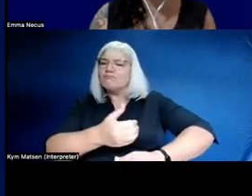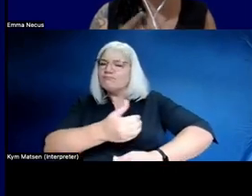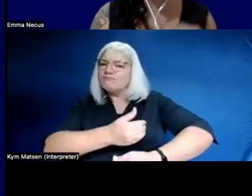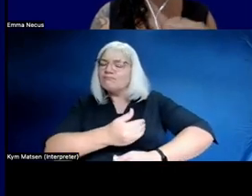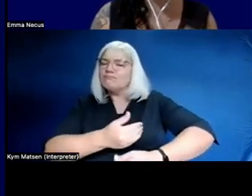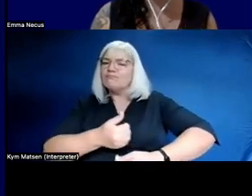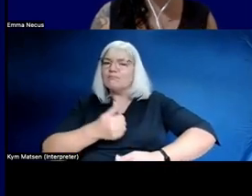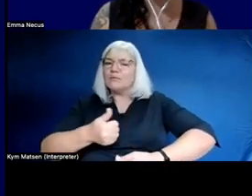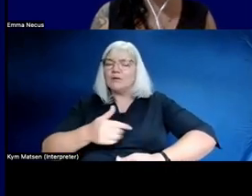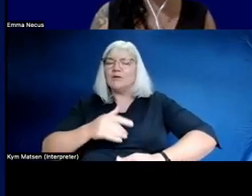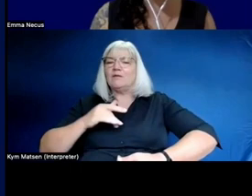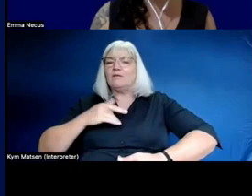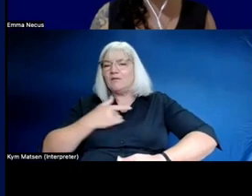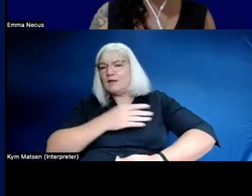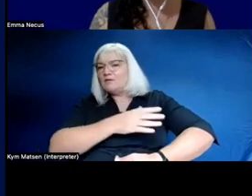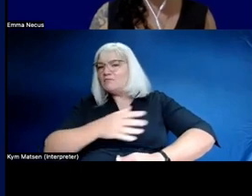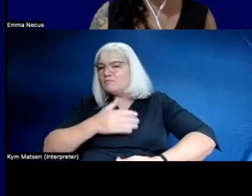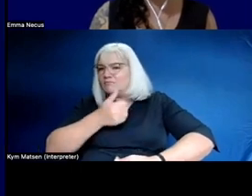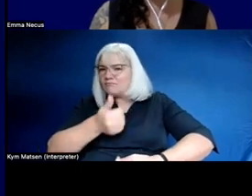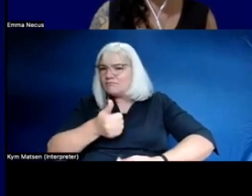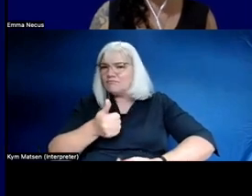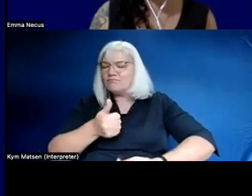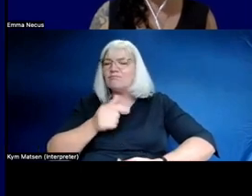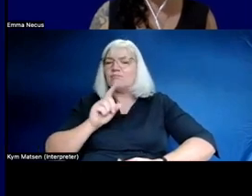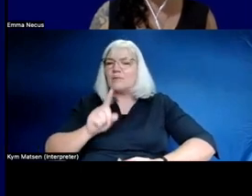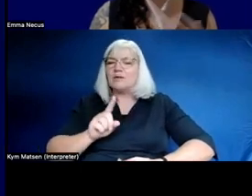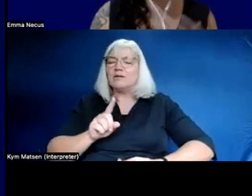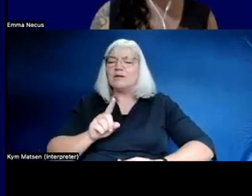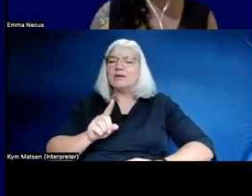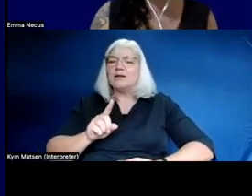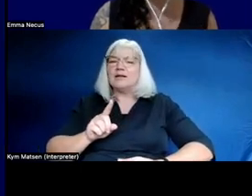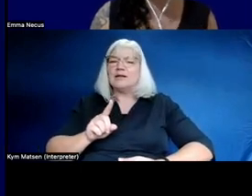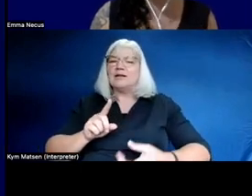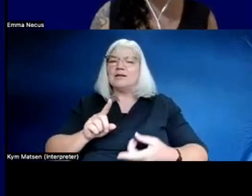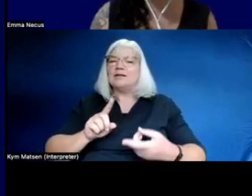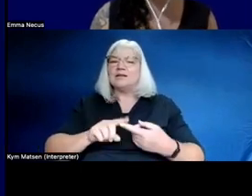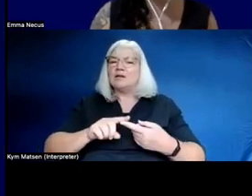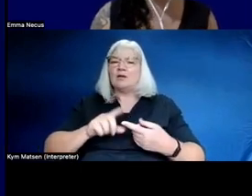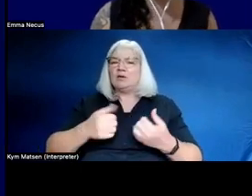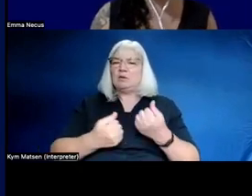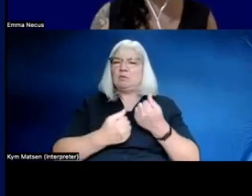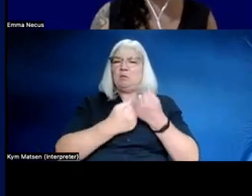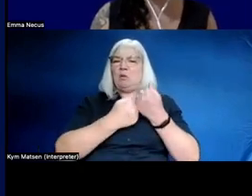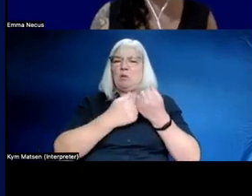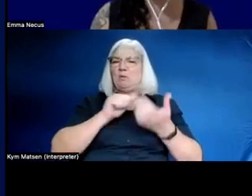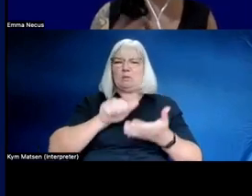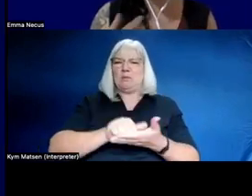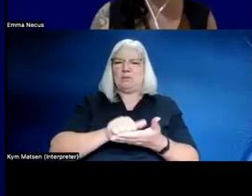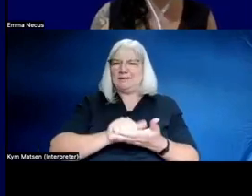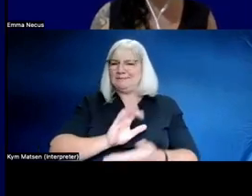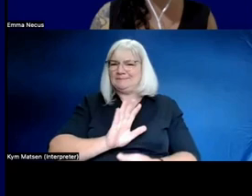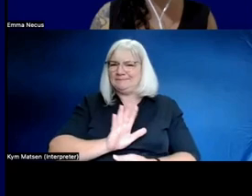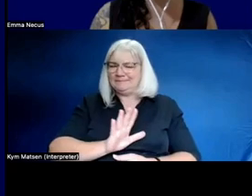providing a nice sensory feedback in itself, she's still not well supported. So then we started to look at different chairs, and